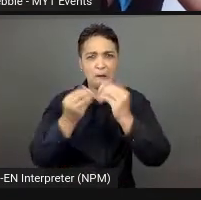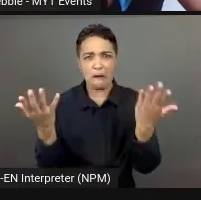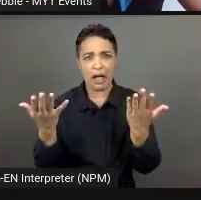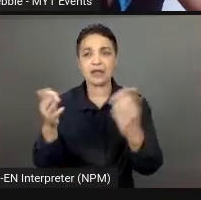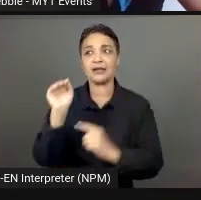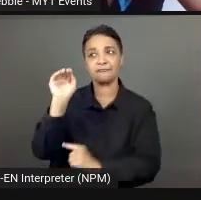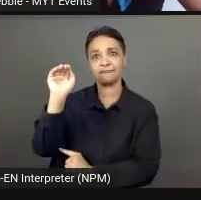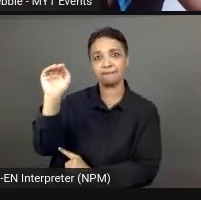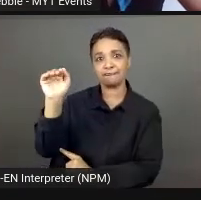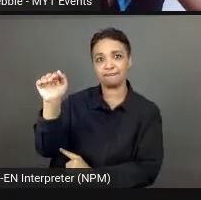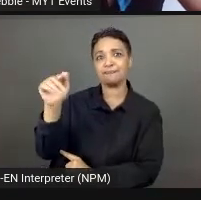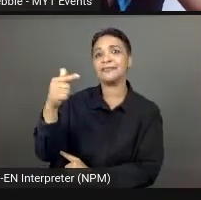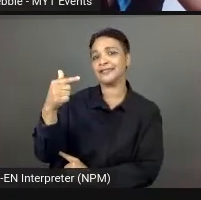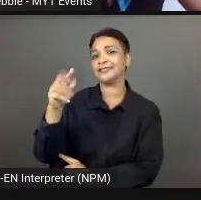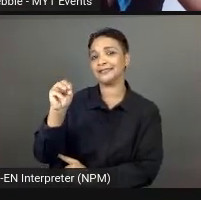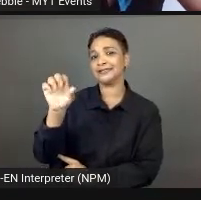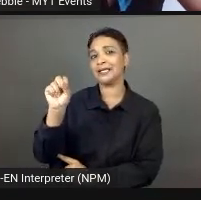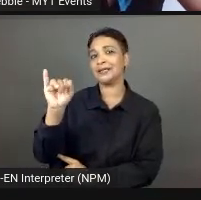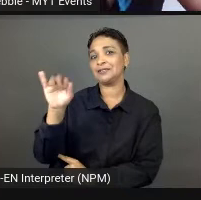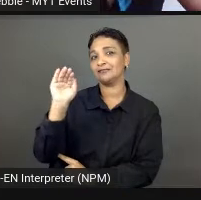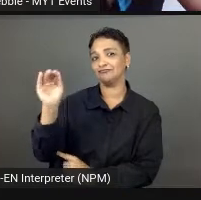event chat box at reception.